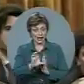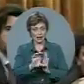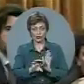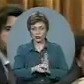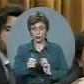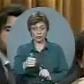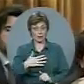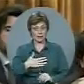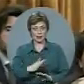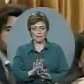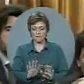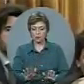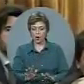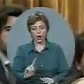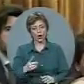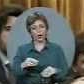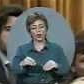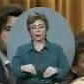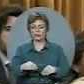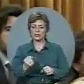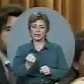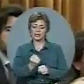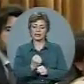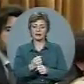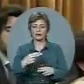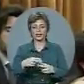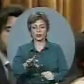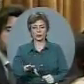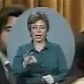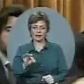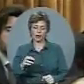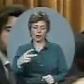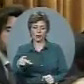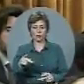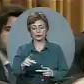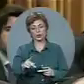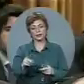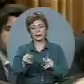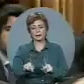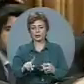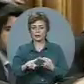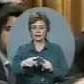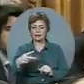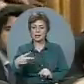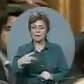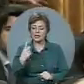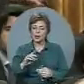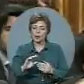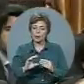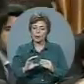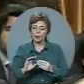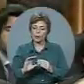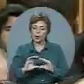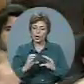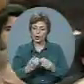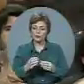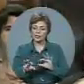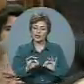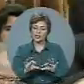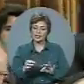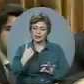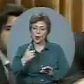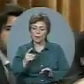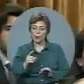with people who share his ideology. When will the Prime Minister stop meddling with the courts and imposing